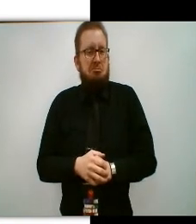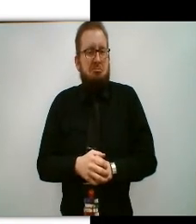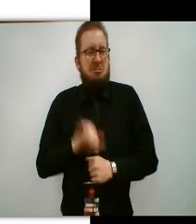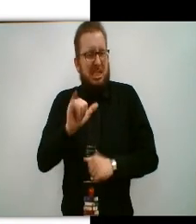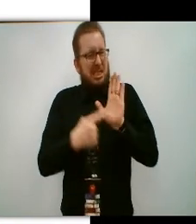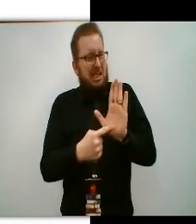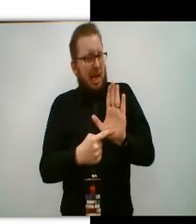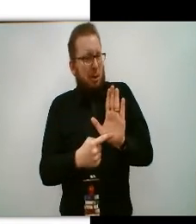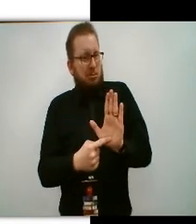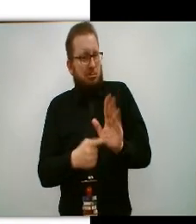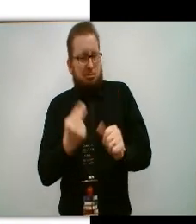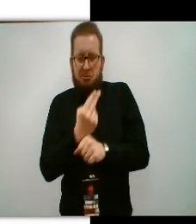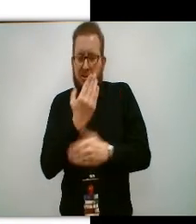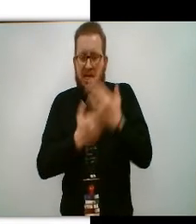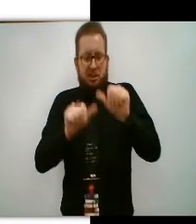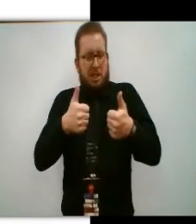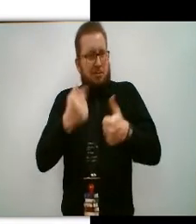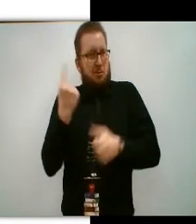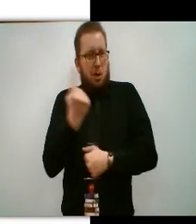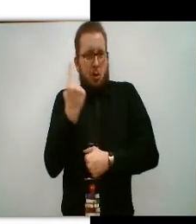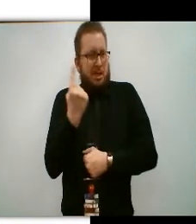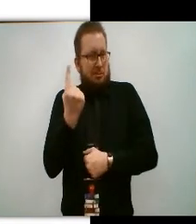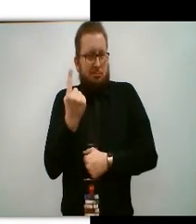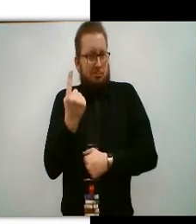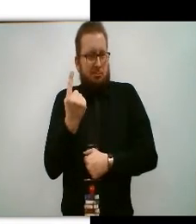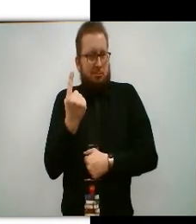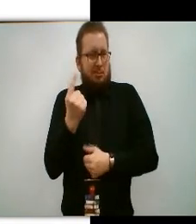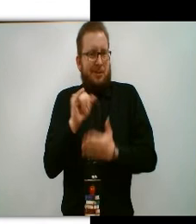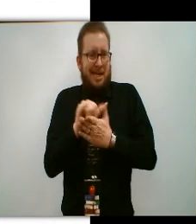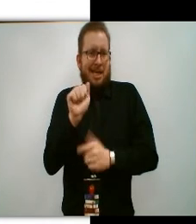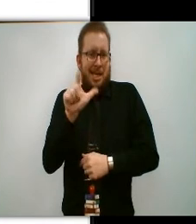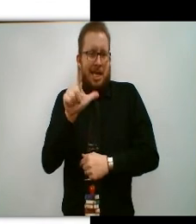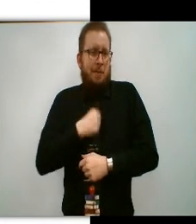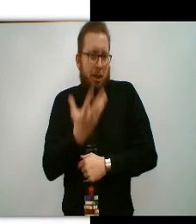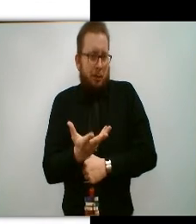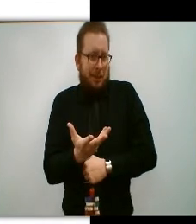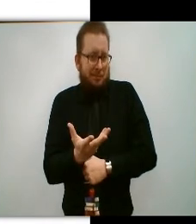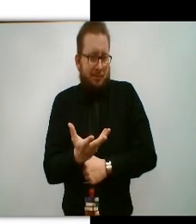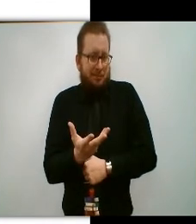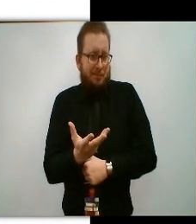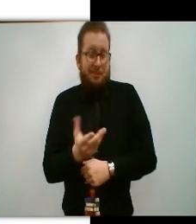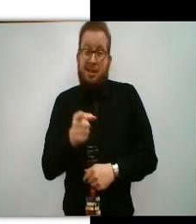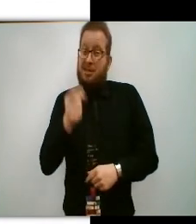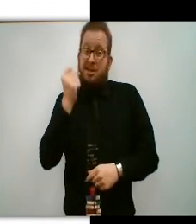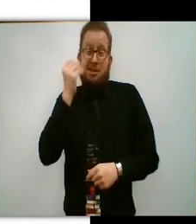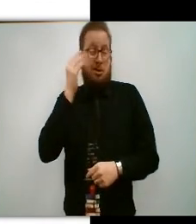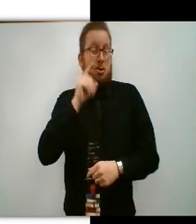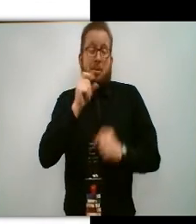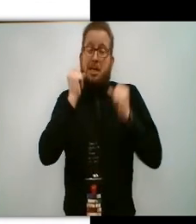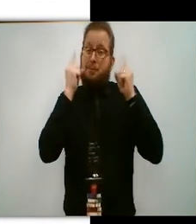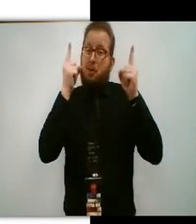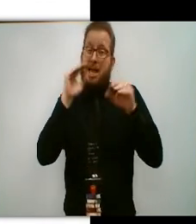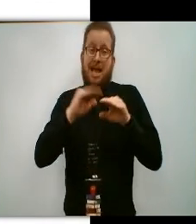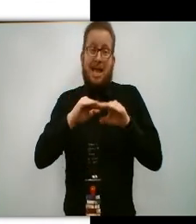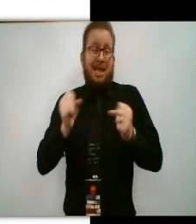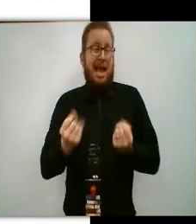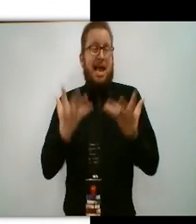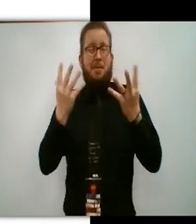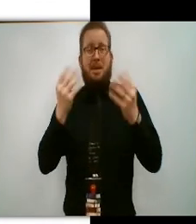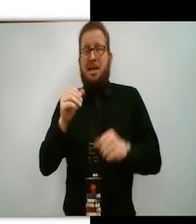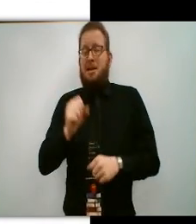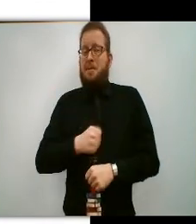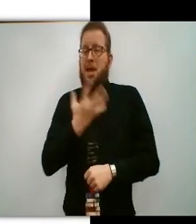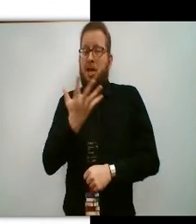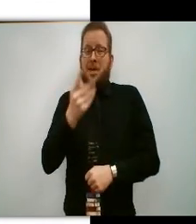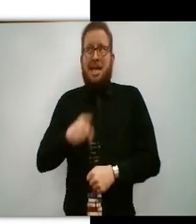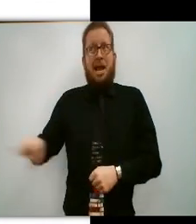So like that. That's just an example. Just using one hand shape only. And that's ASL poetry.